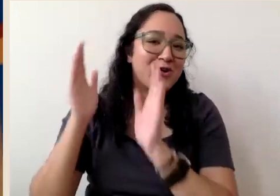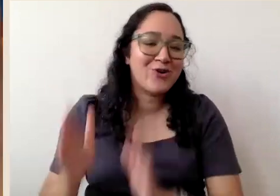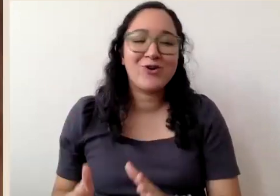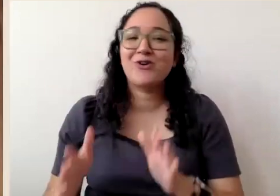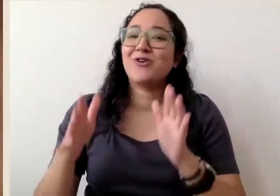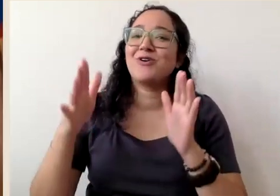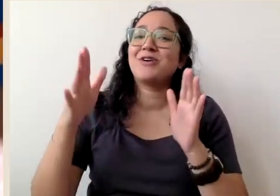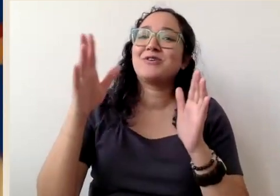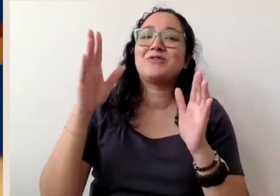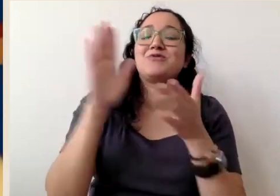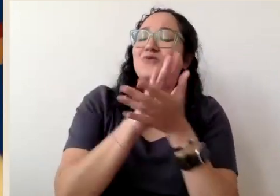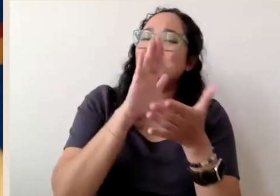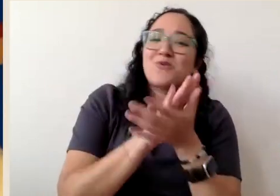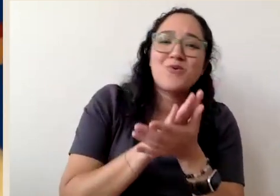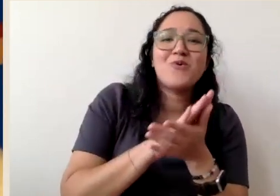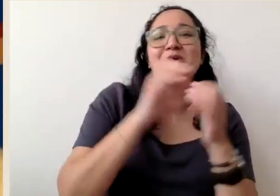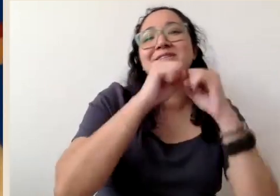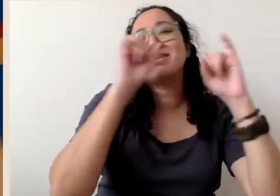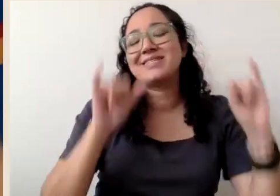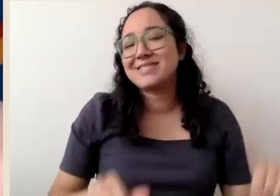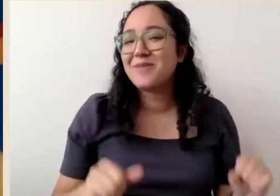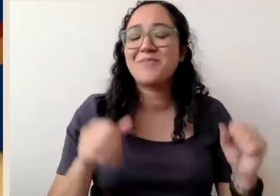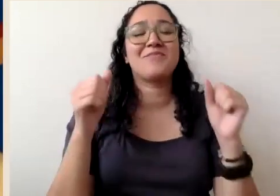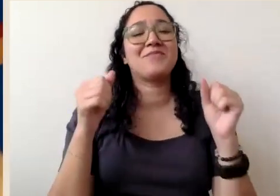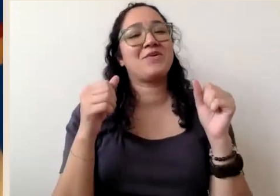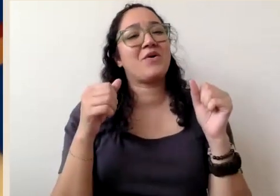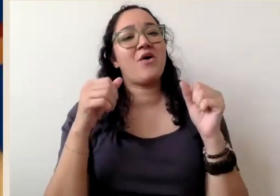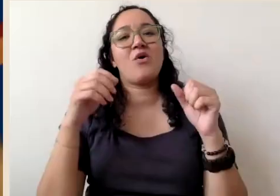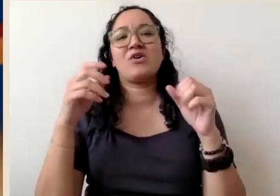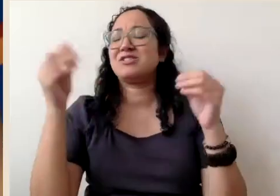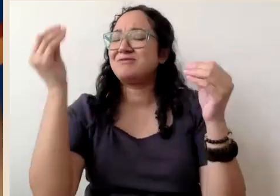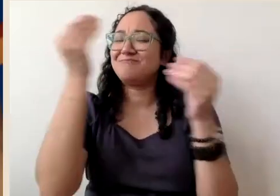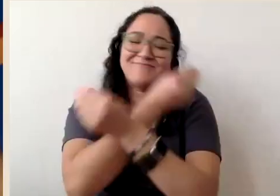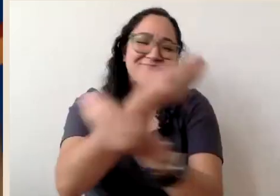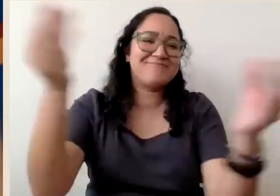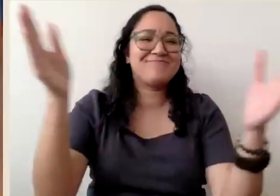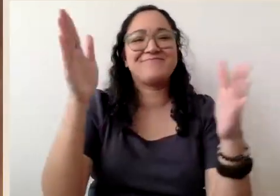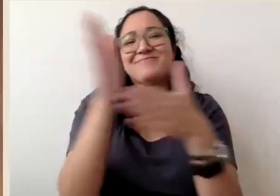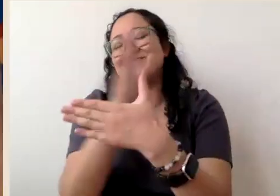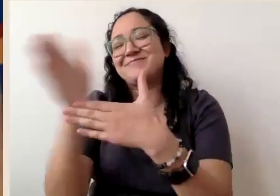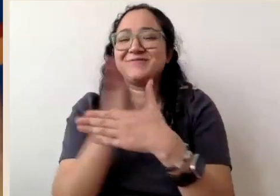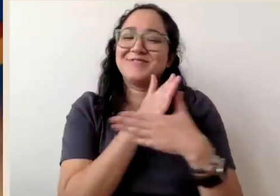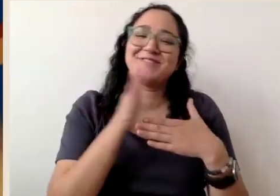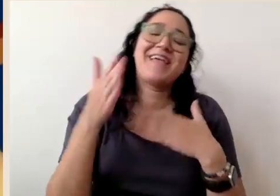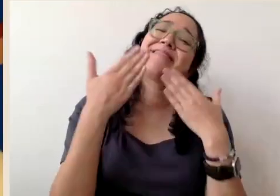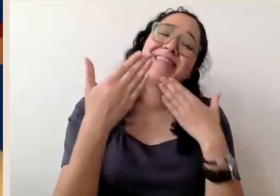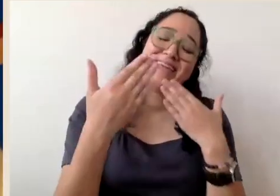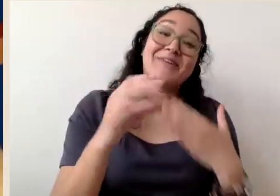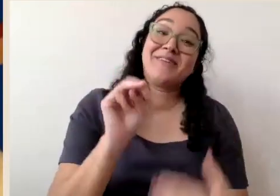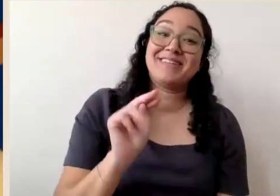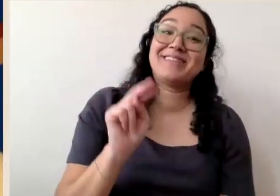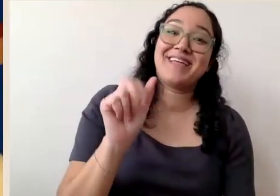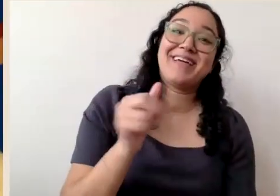the school system that you work at, share it with the world. Thank you so much, Nicel. I tell you,